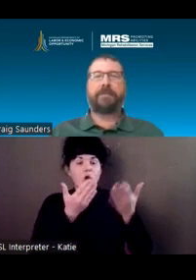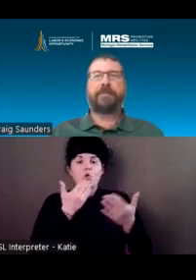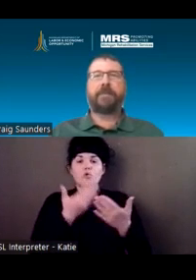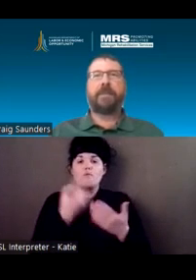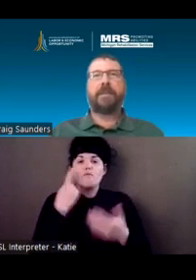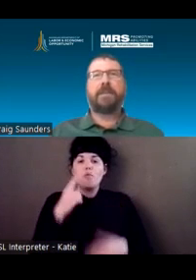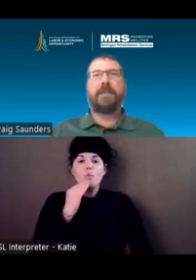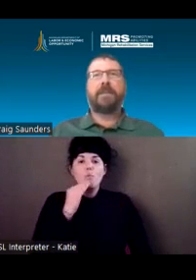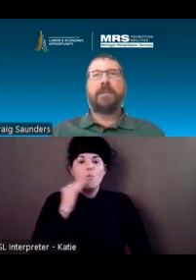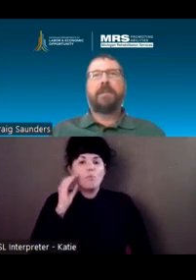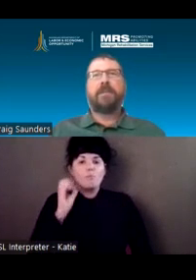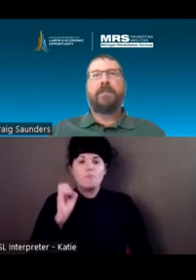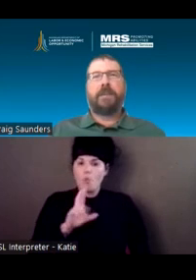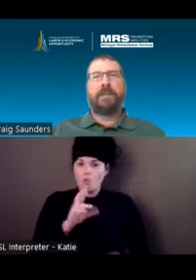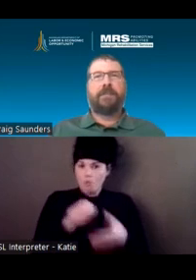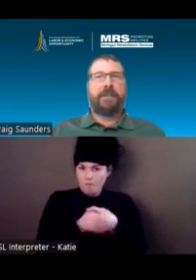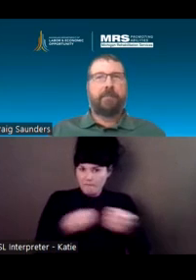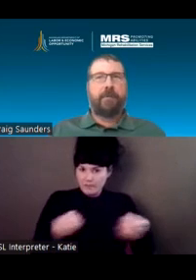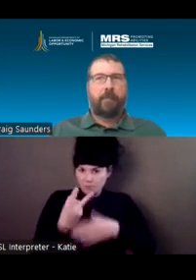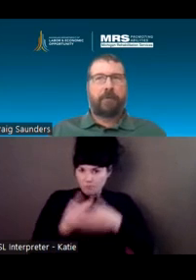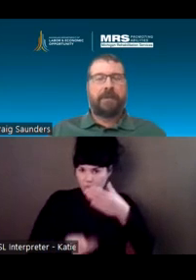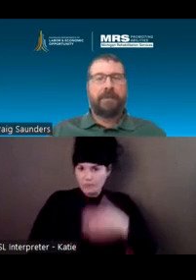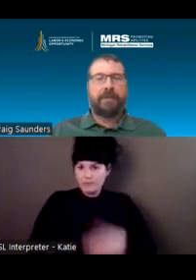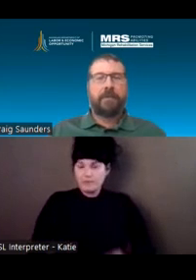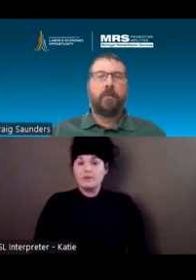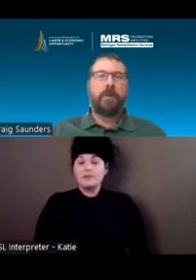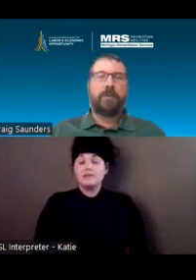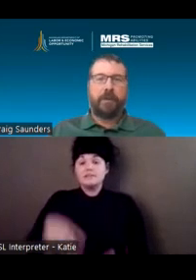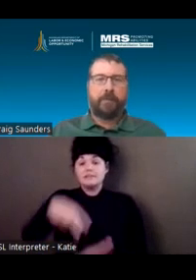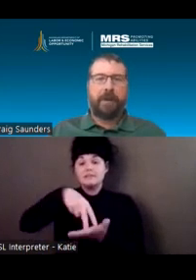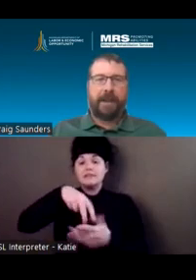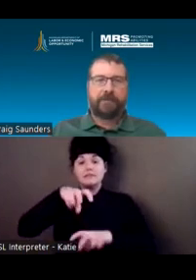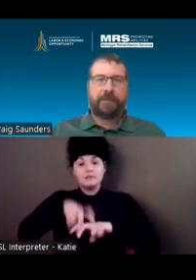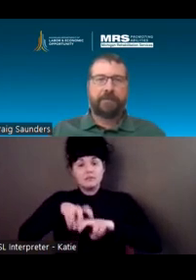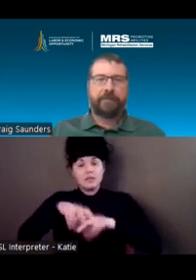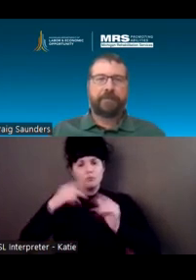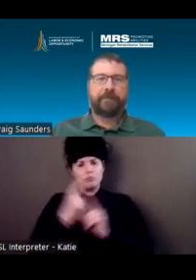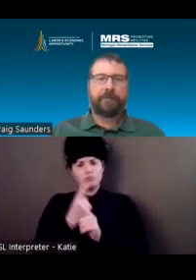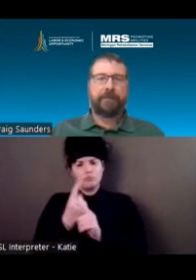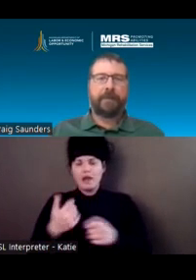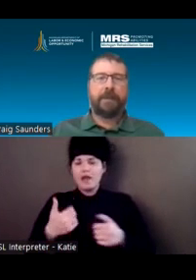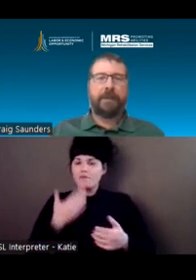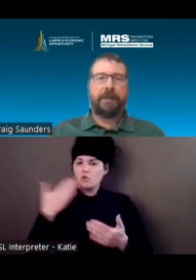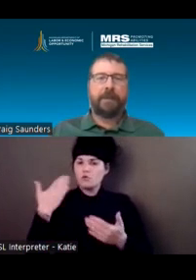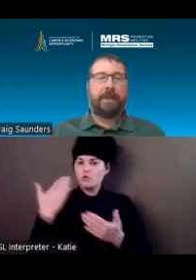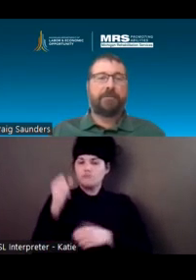office. Sit and stand properly with good posture.